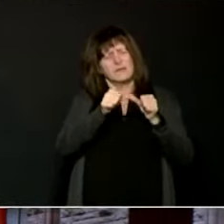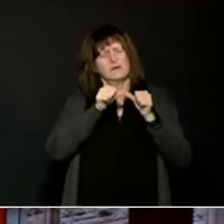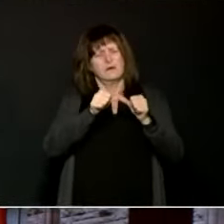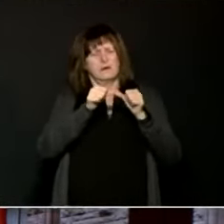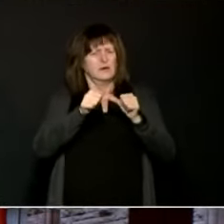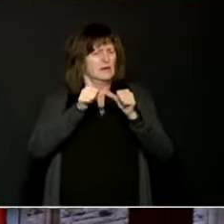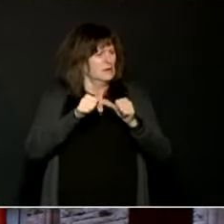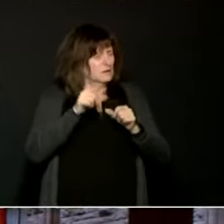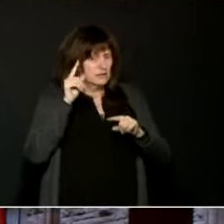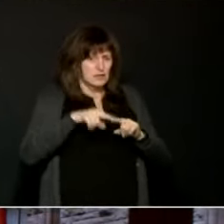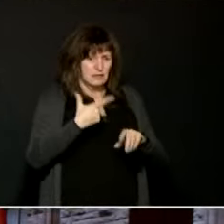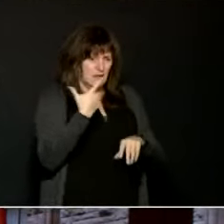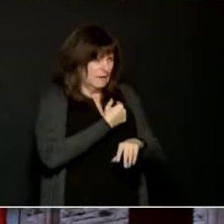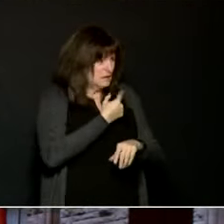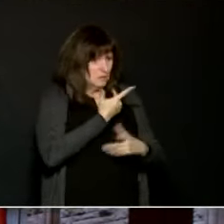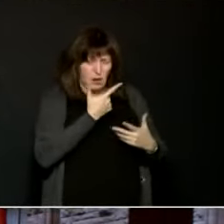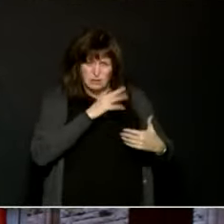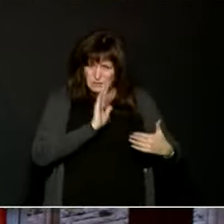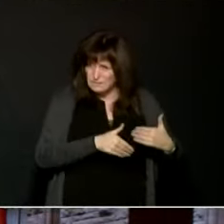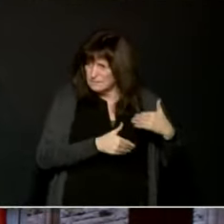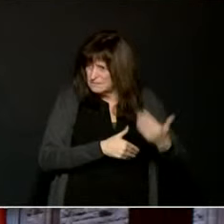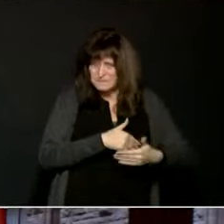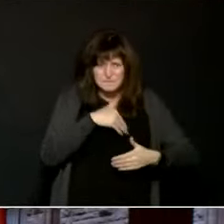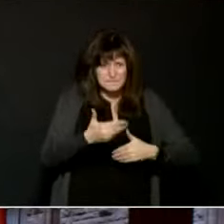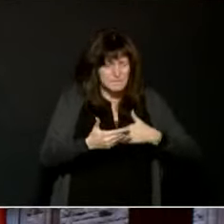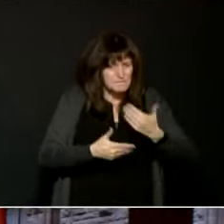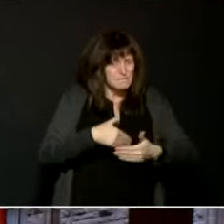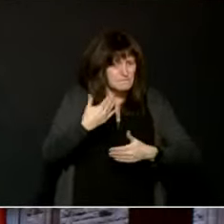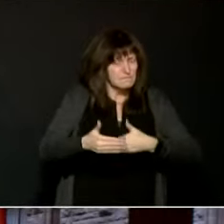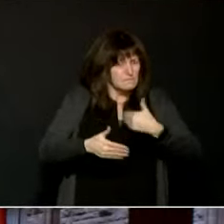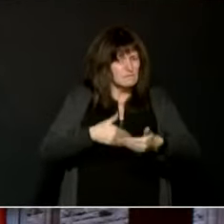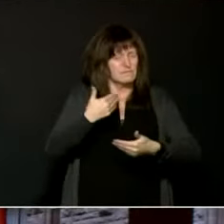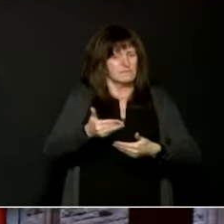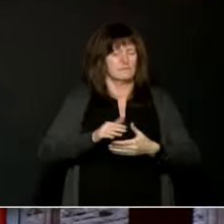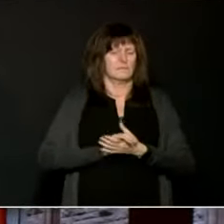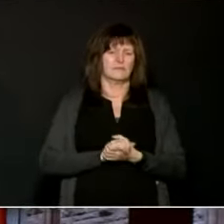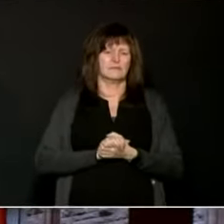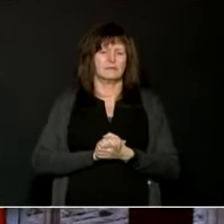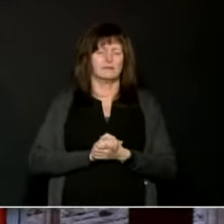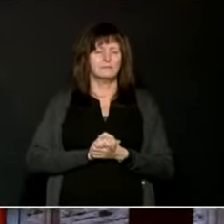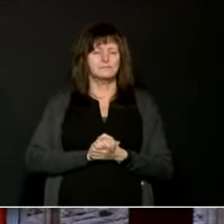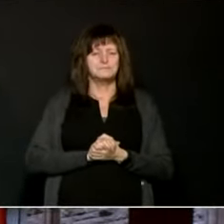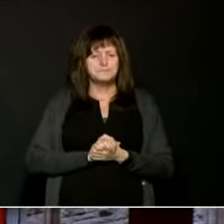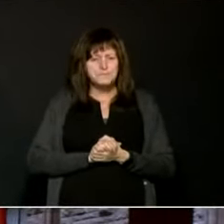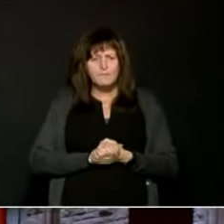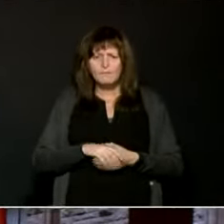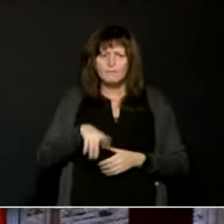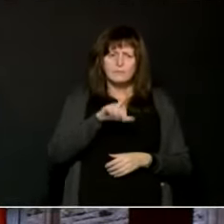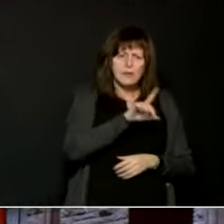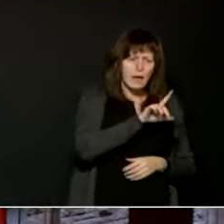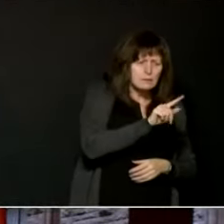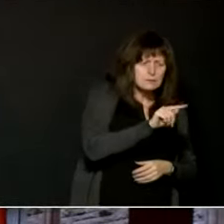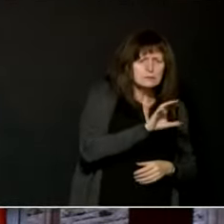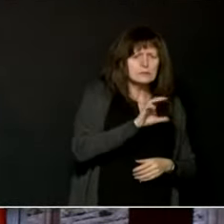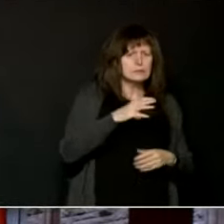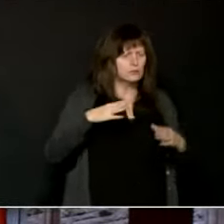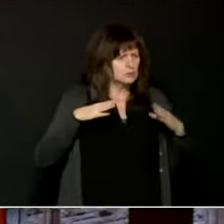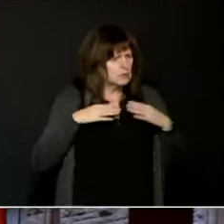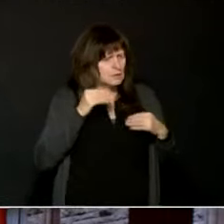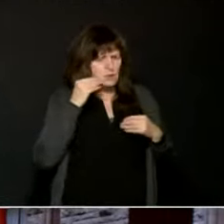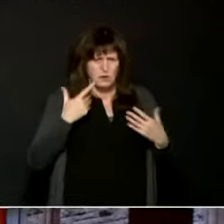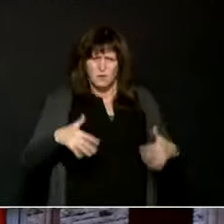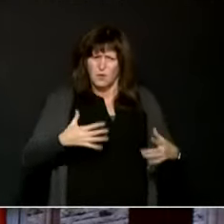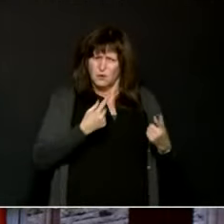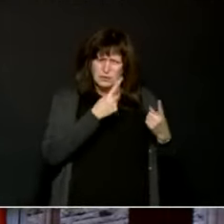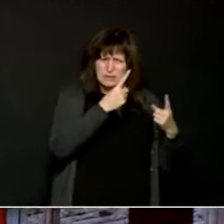shifts in, of course, we've had great success in our long-term care homes and our retirement homes, bringing down. We've seen none of them have had no